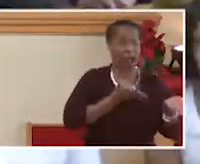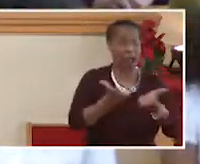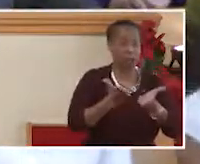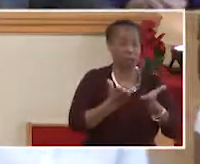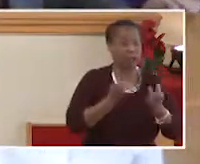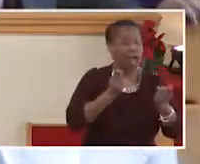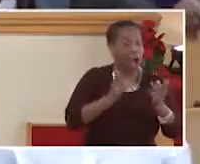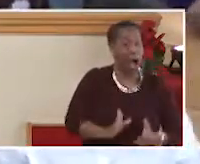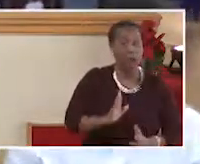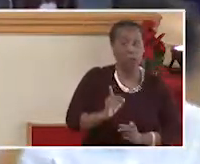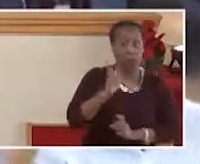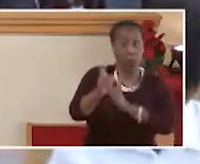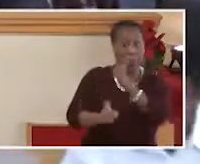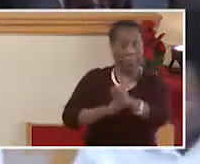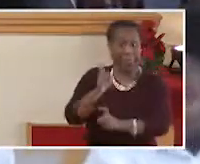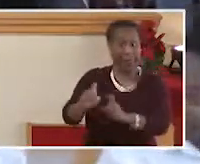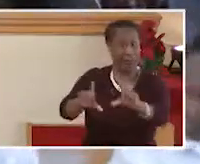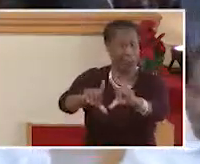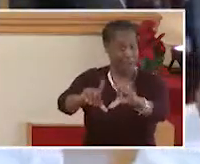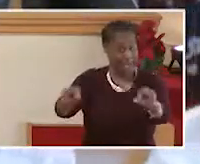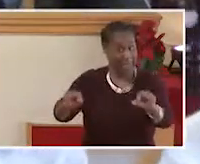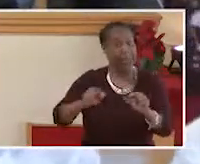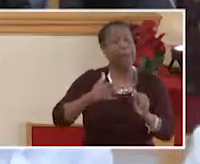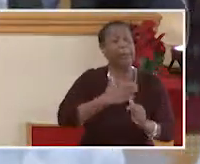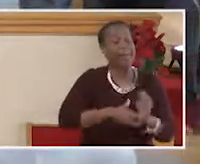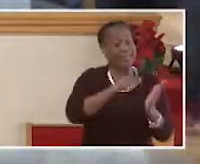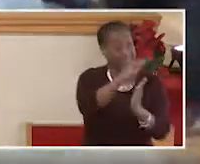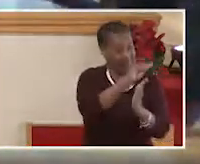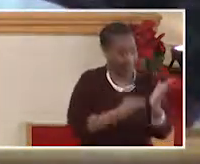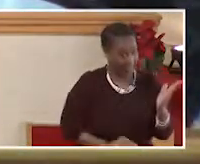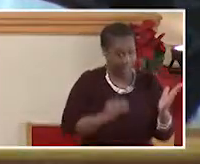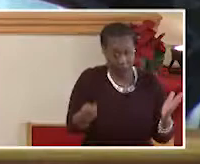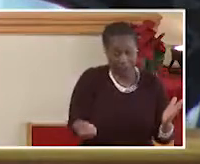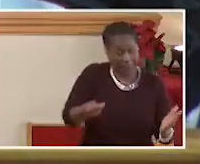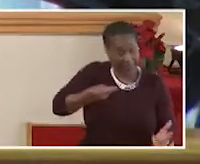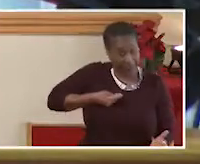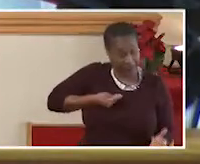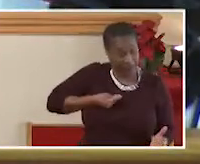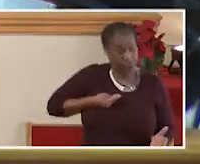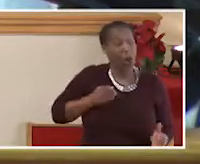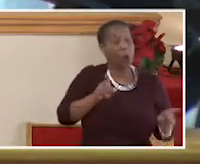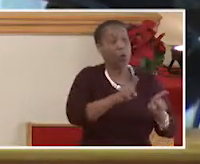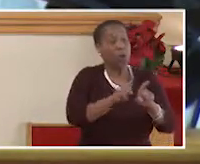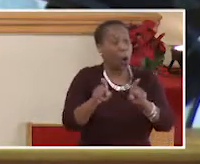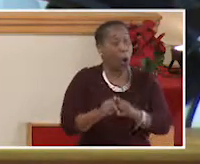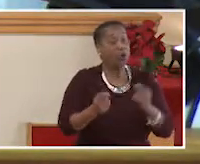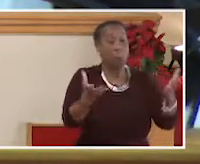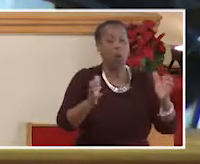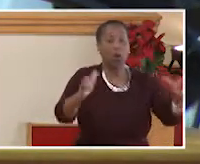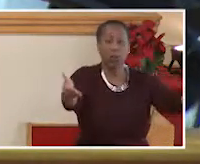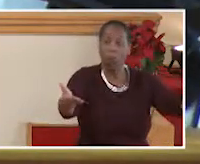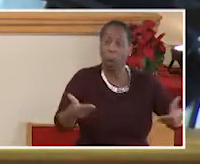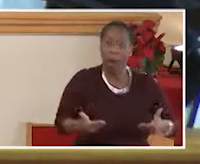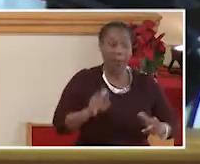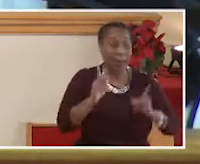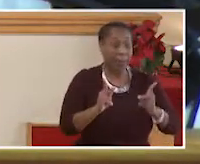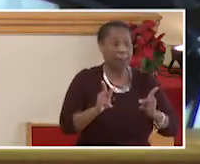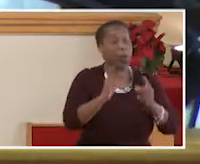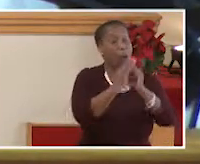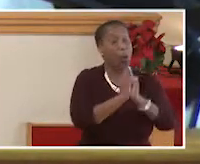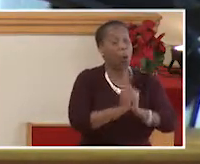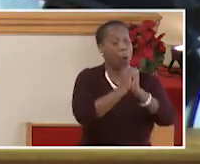usher will give you a packet. Please fill it out and return it to us. We also want to welcome those who are worshiping